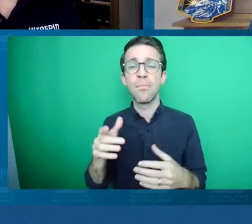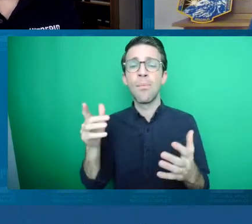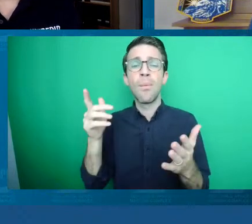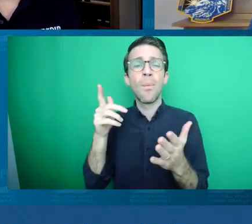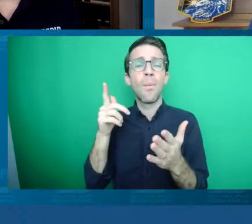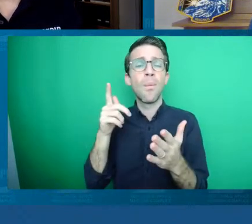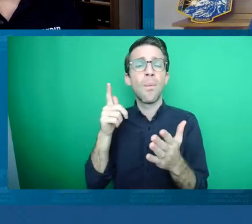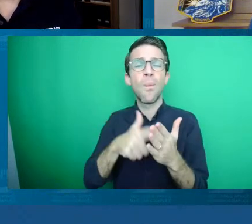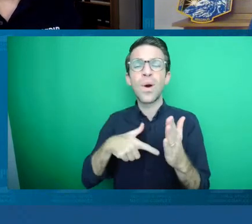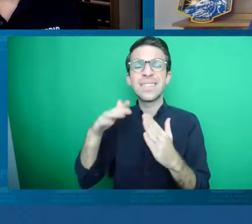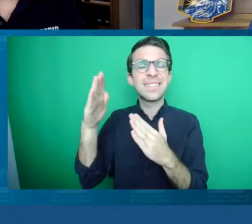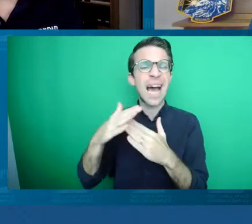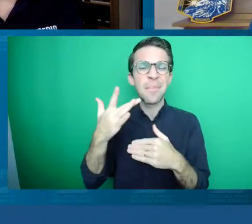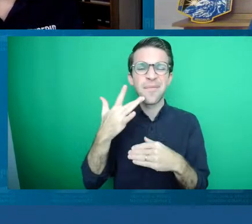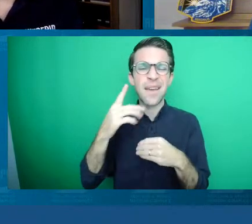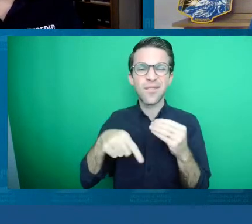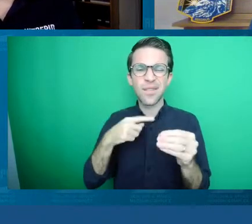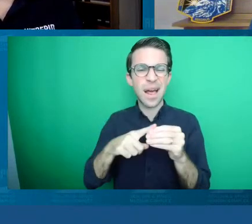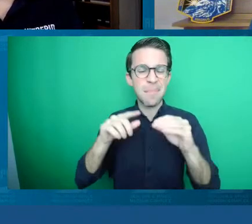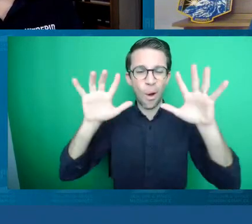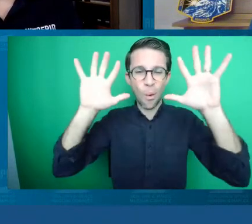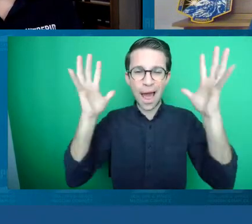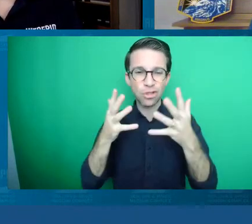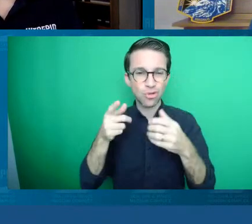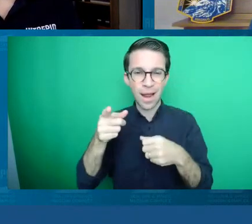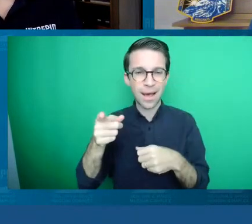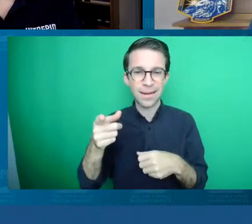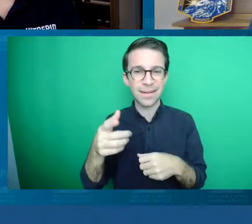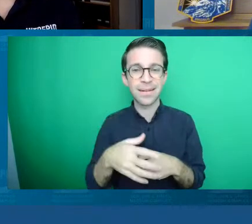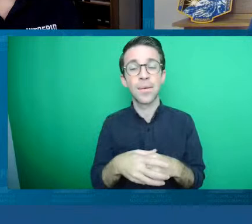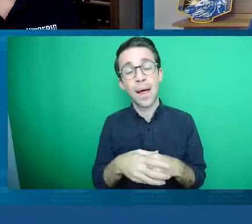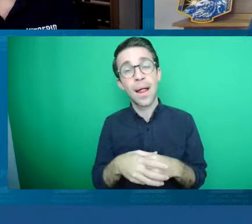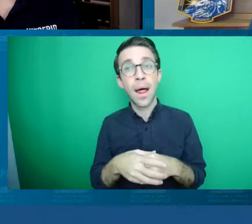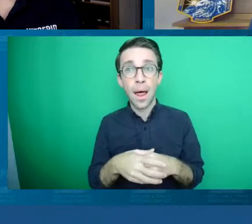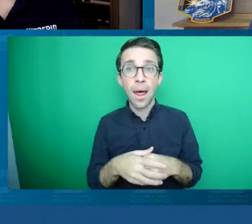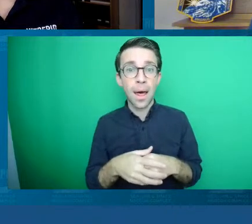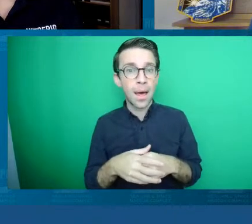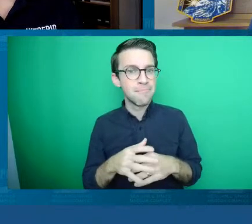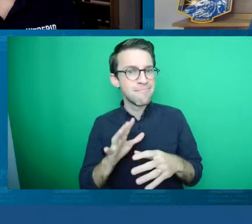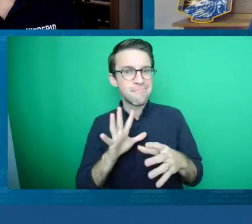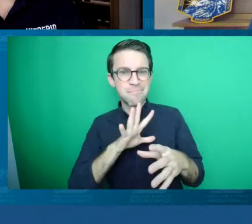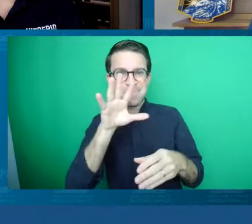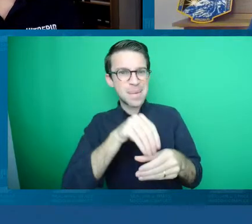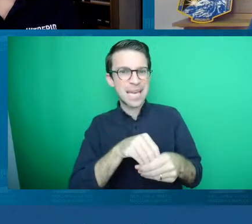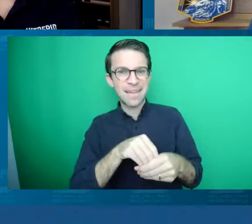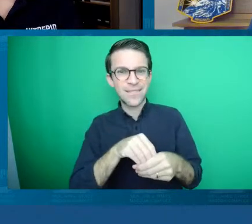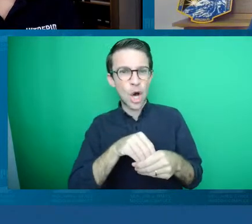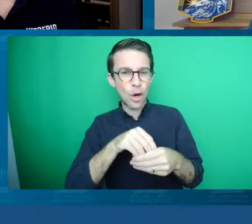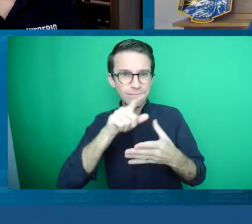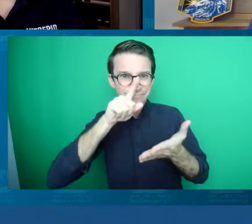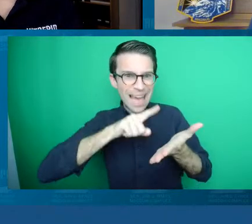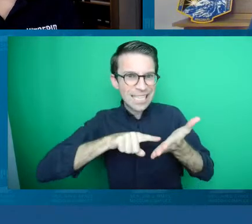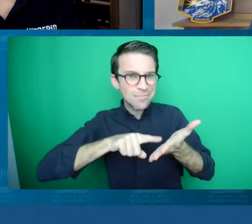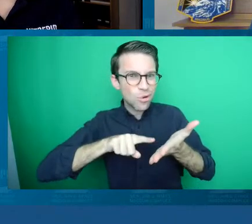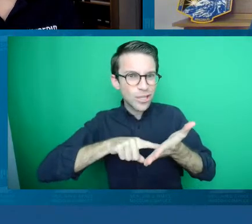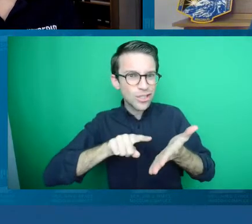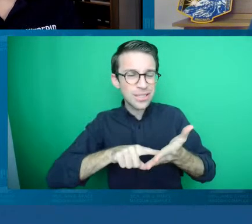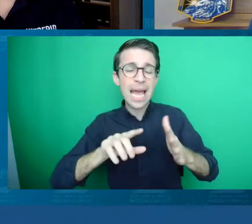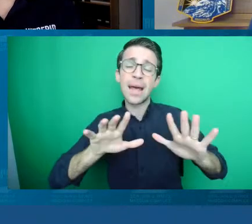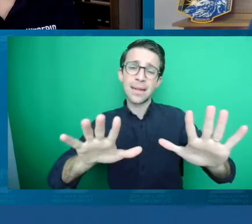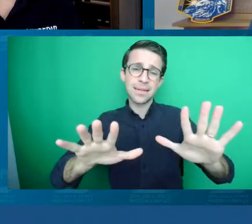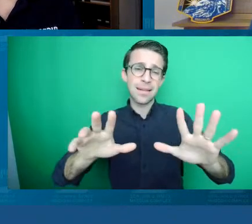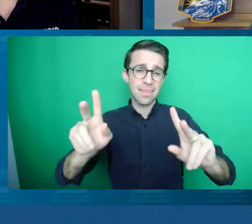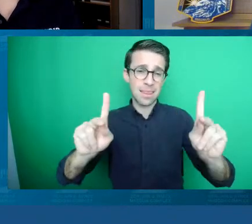astronaut? Being a part of this whole exploration thing, and the people are